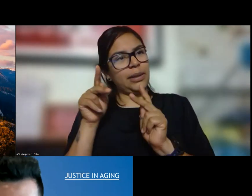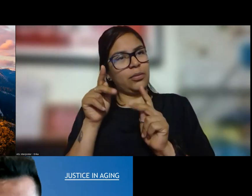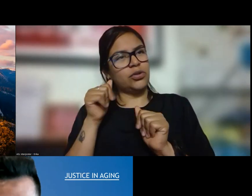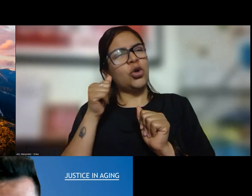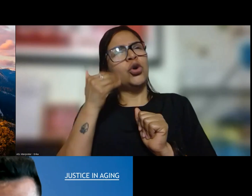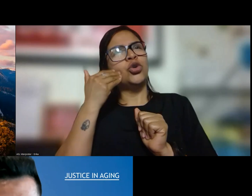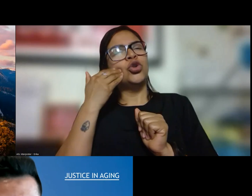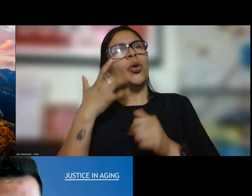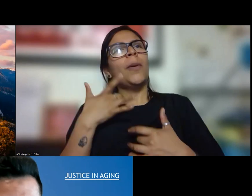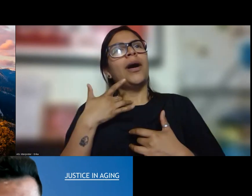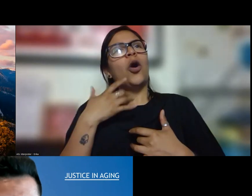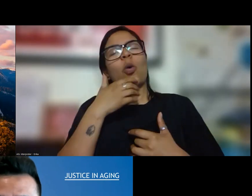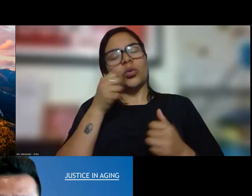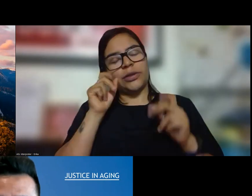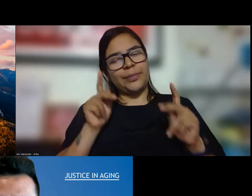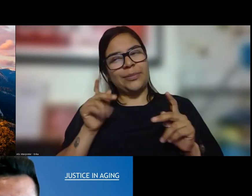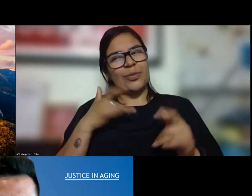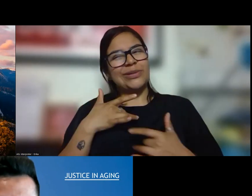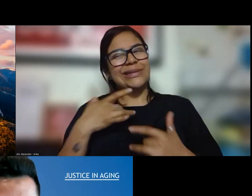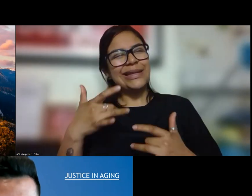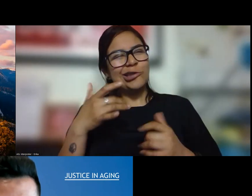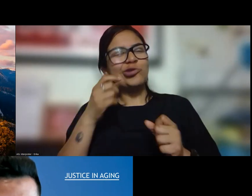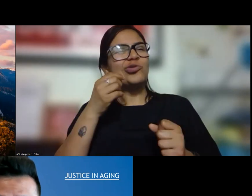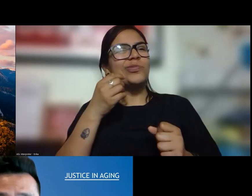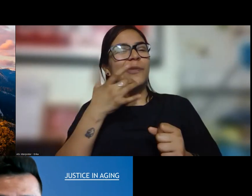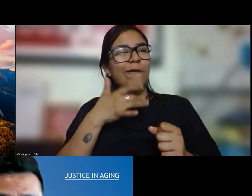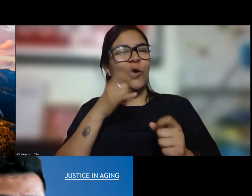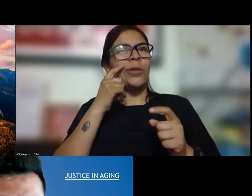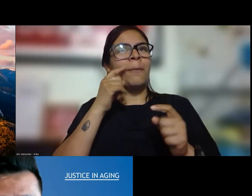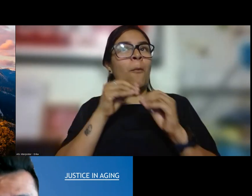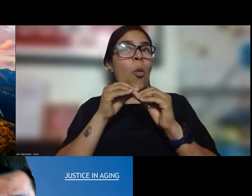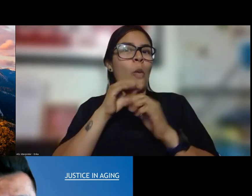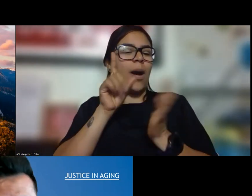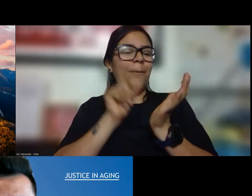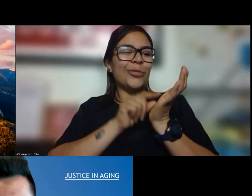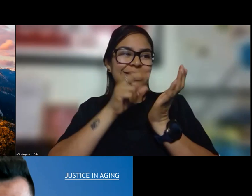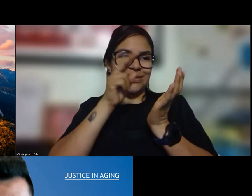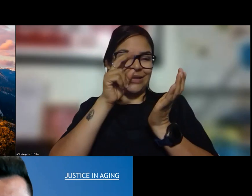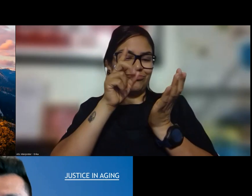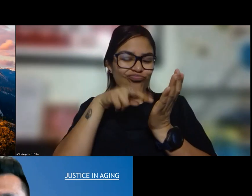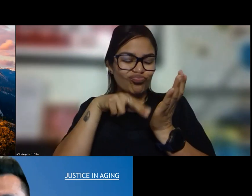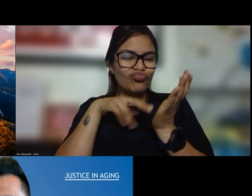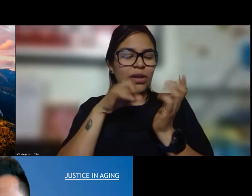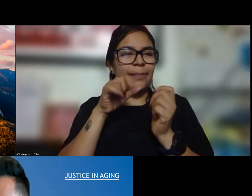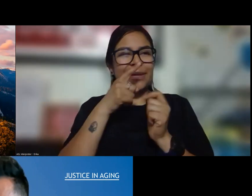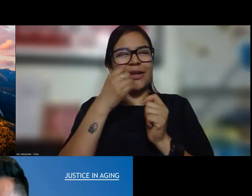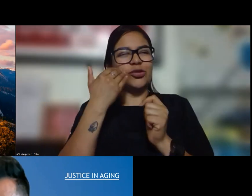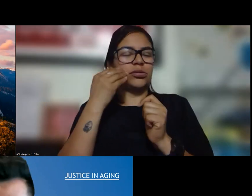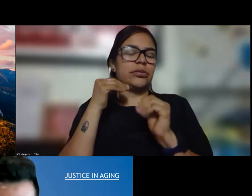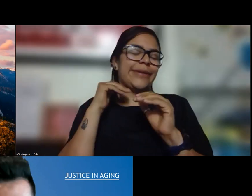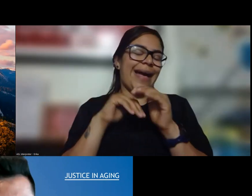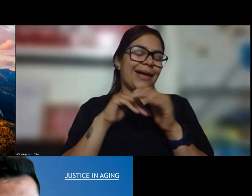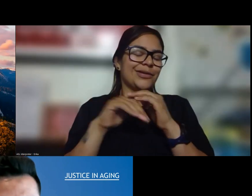to prefer materials in printed form, and that there are significant disparities in who can access the internet.